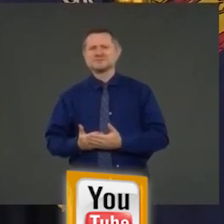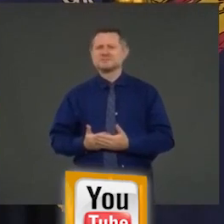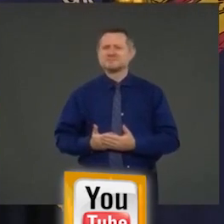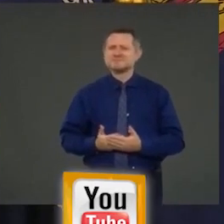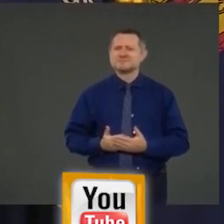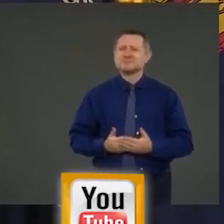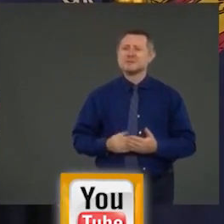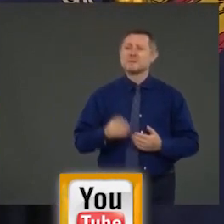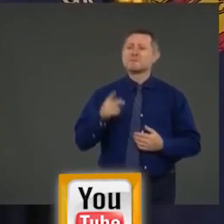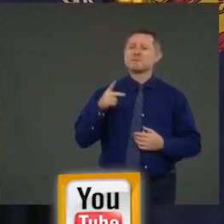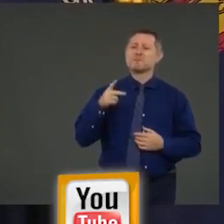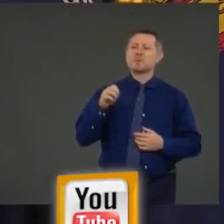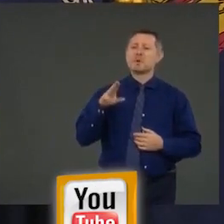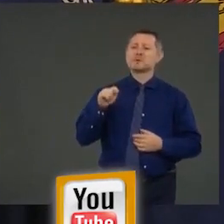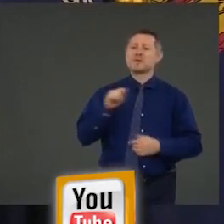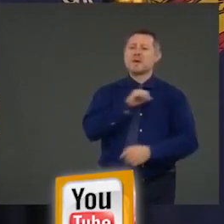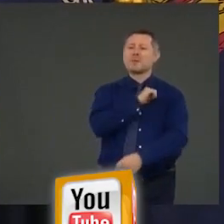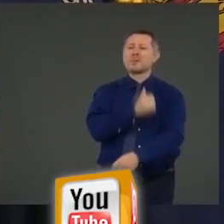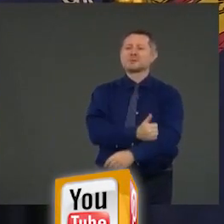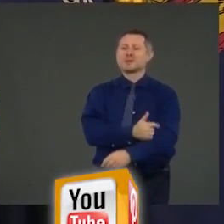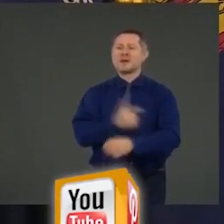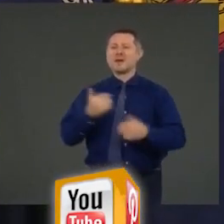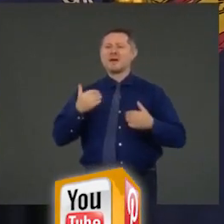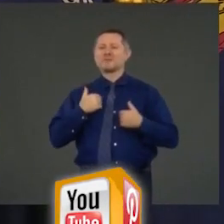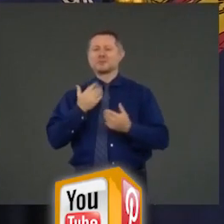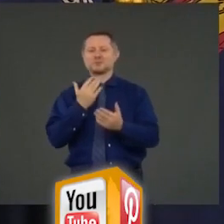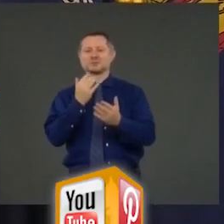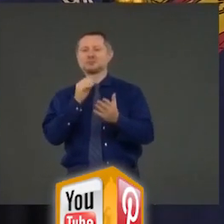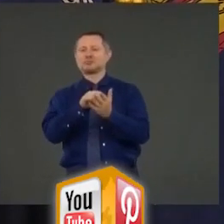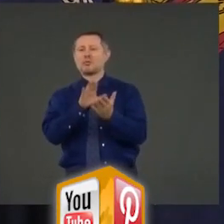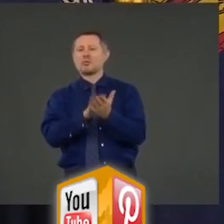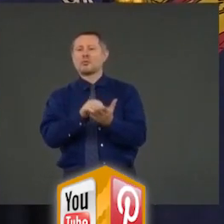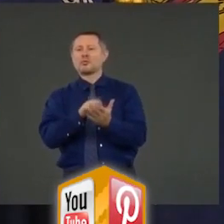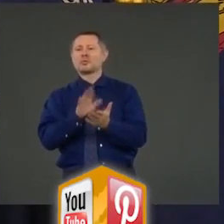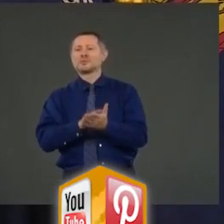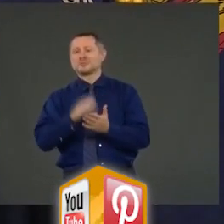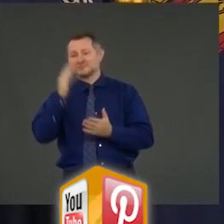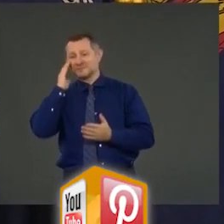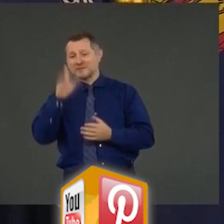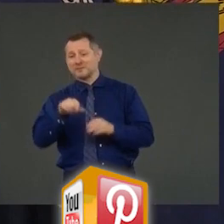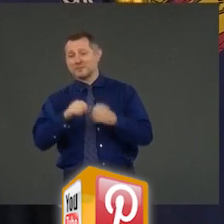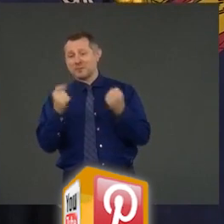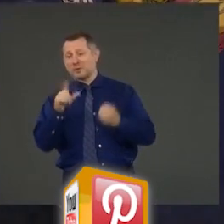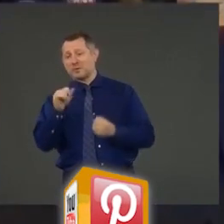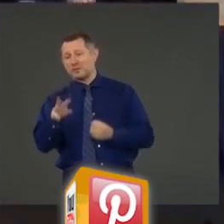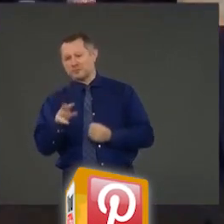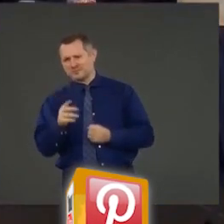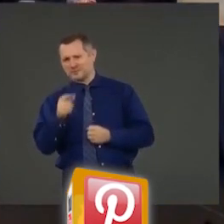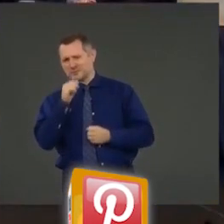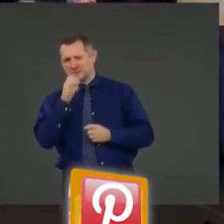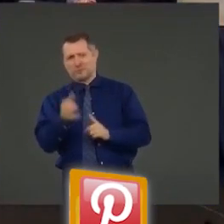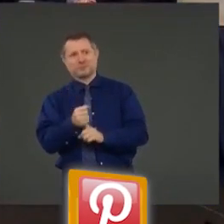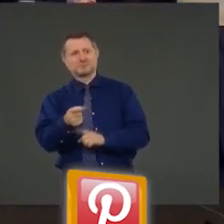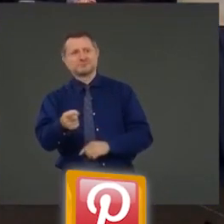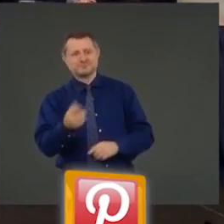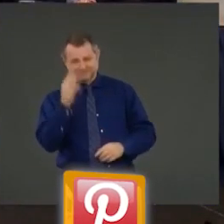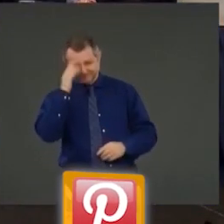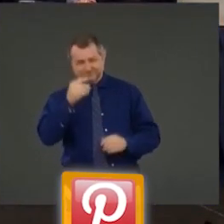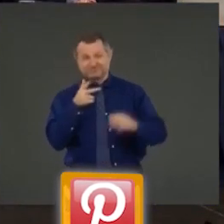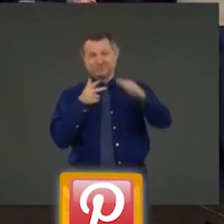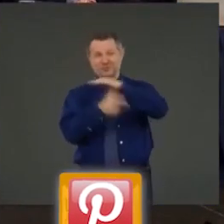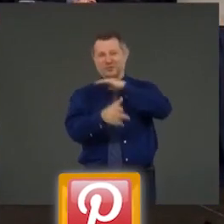travel records available. So yeah, you can break the law until you get caught. Our Buffalo friends are asking, did you speak to the Blue